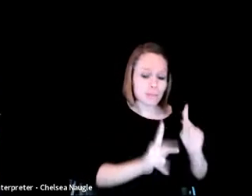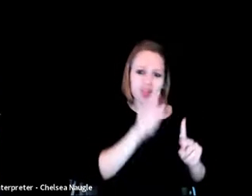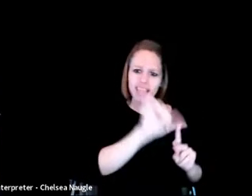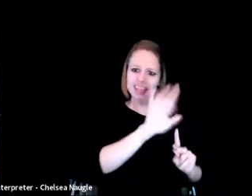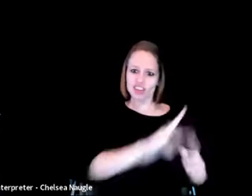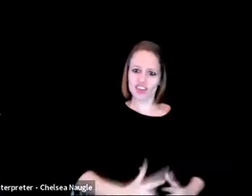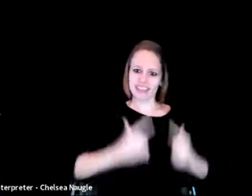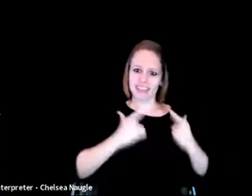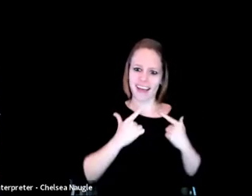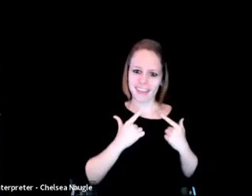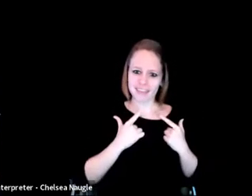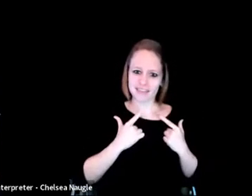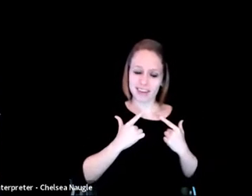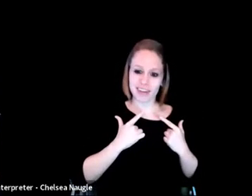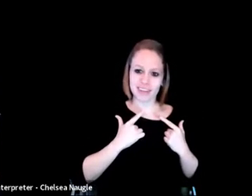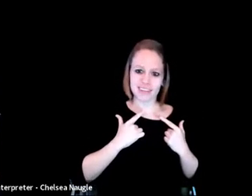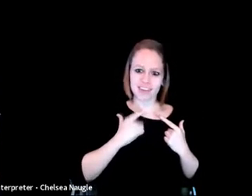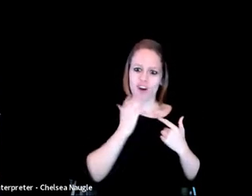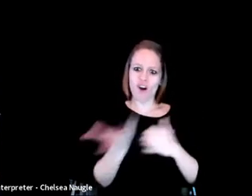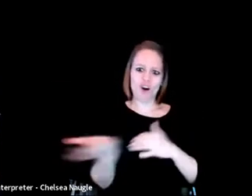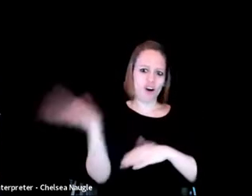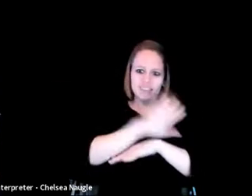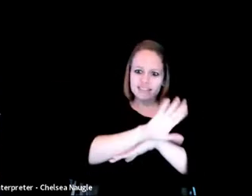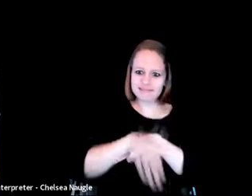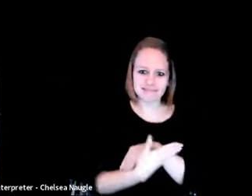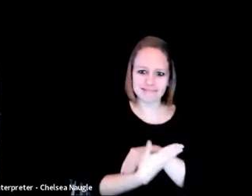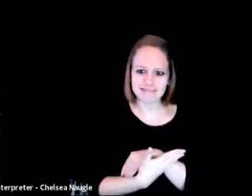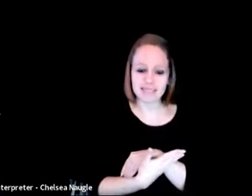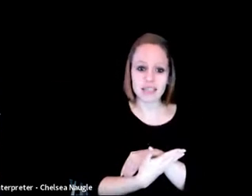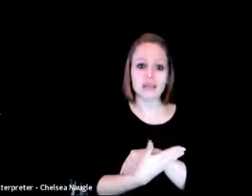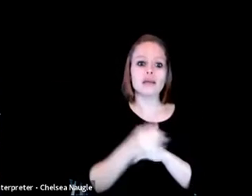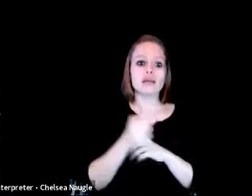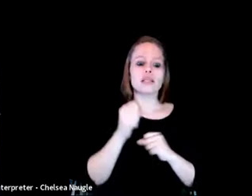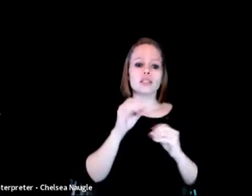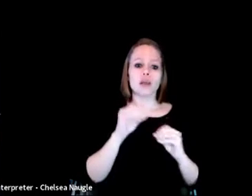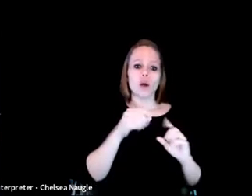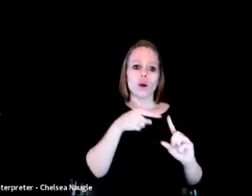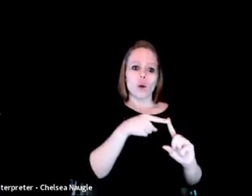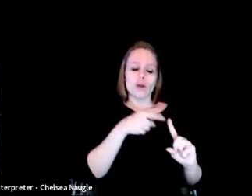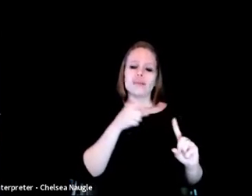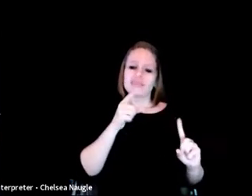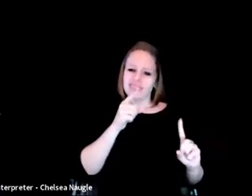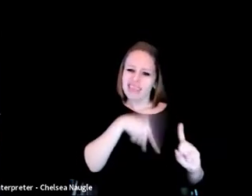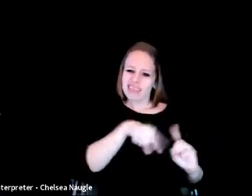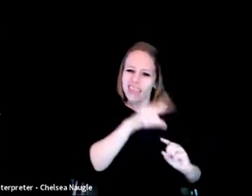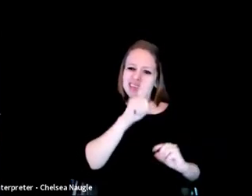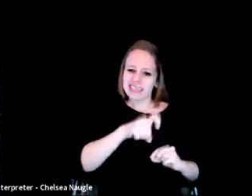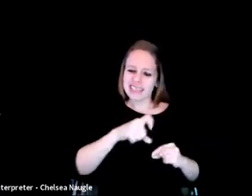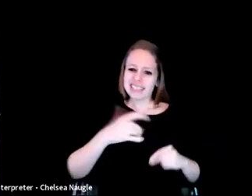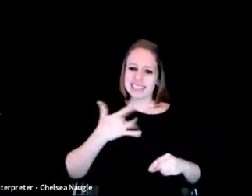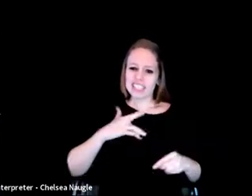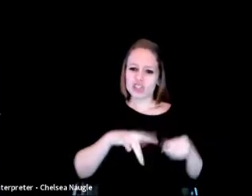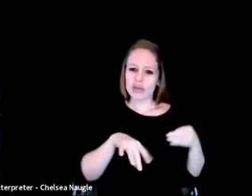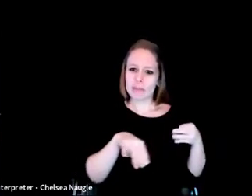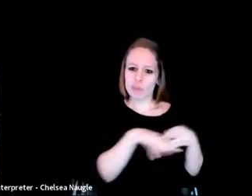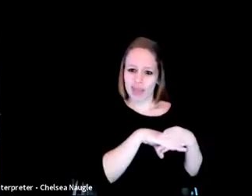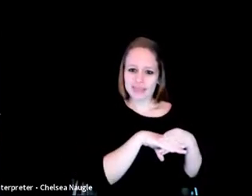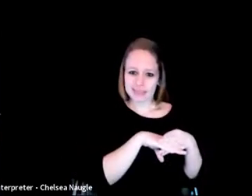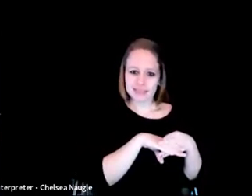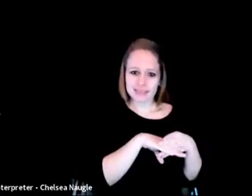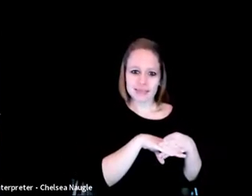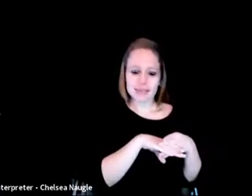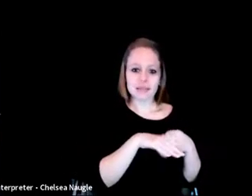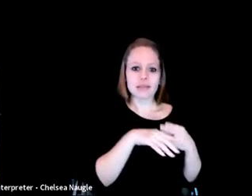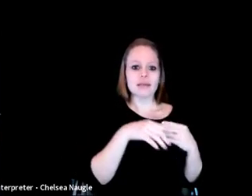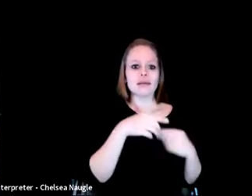there's a need for sensory breaks. And these kids kind of figure out how to get that and ways to do that. And there's a lot of, you know, good outcomes of it.